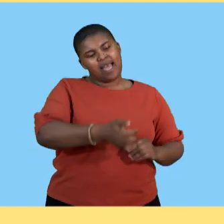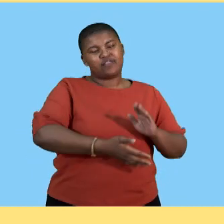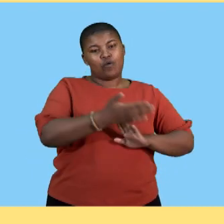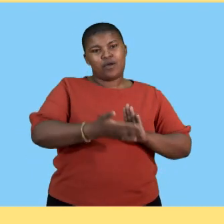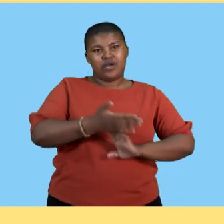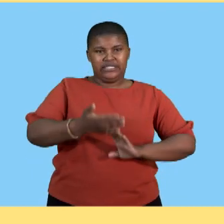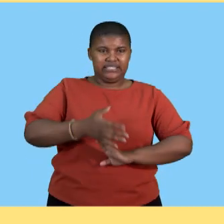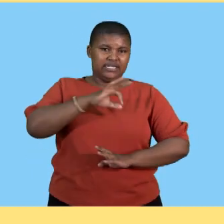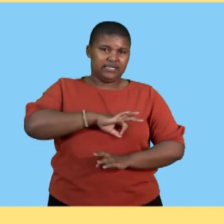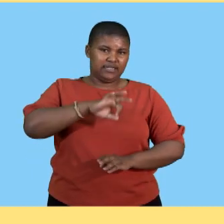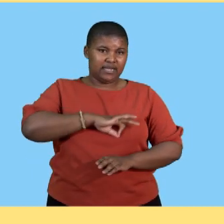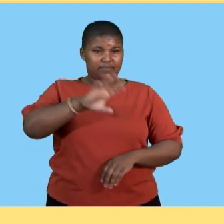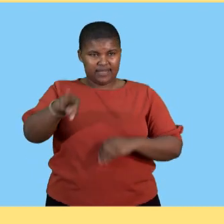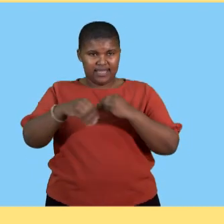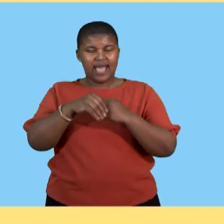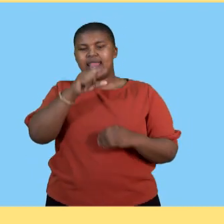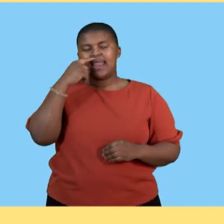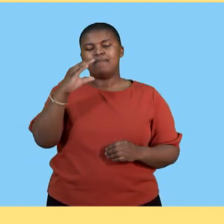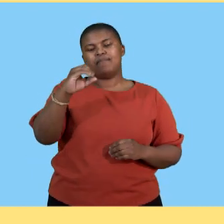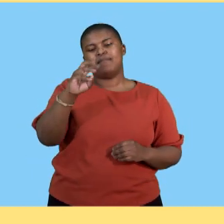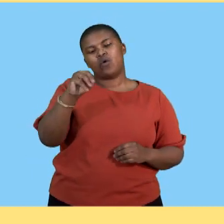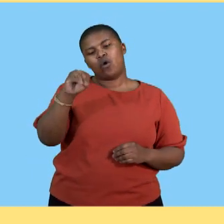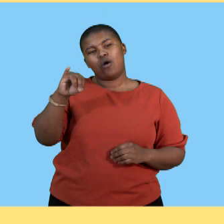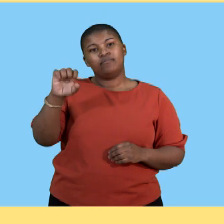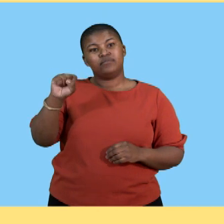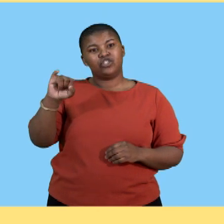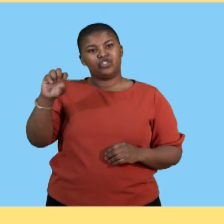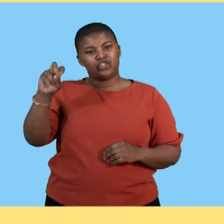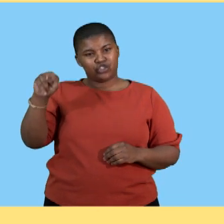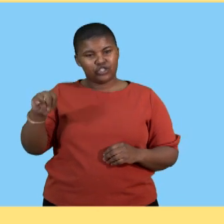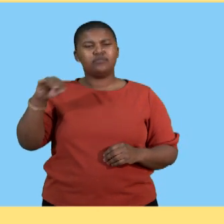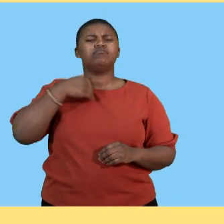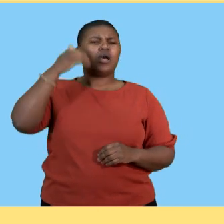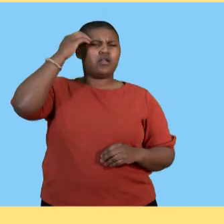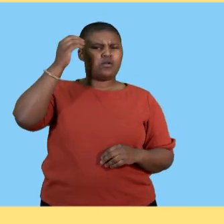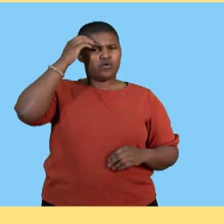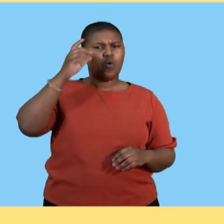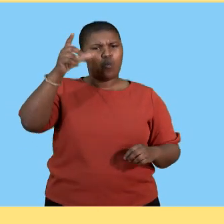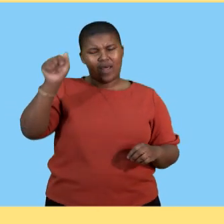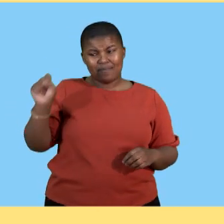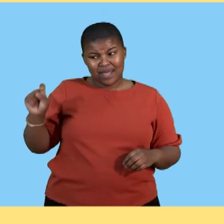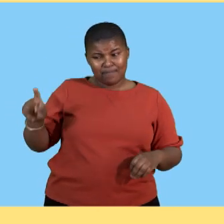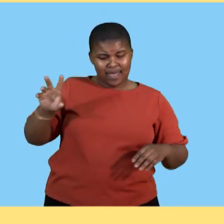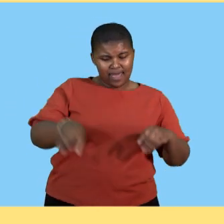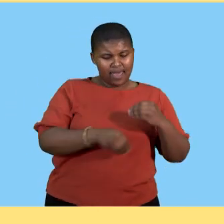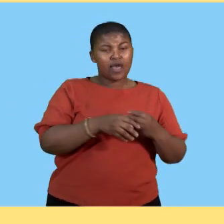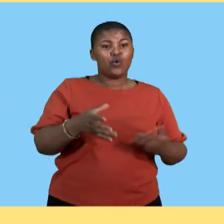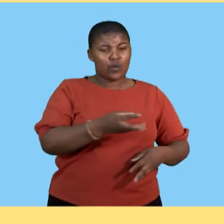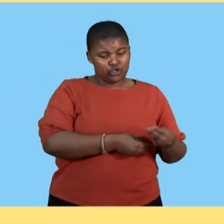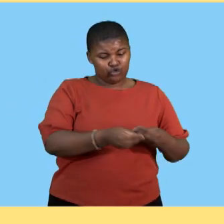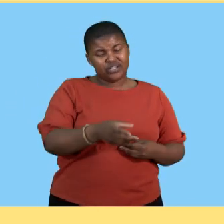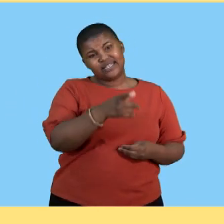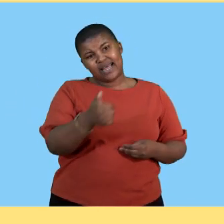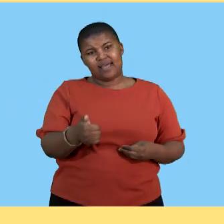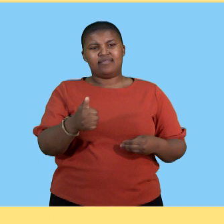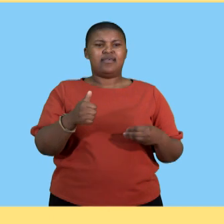operating income, then I'll say commission income. I understand that this has to come to trade and other receivables